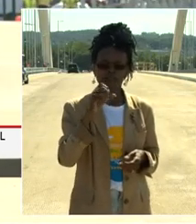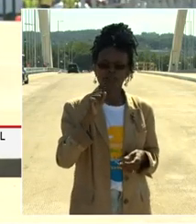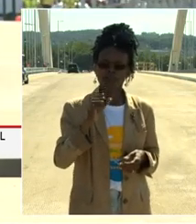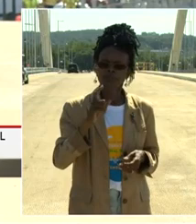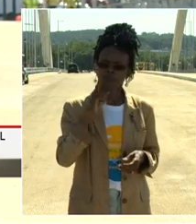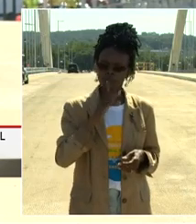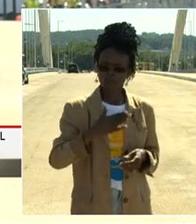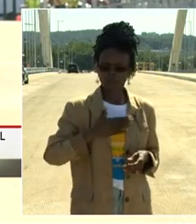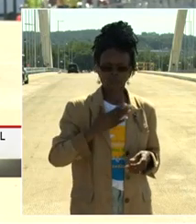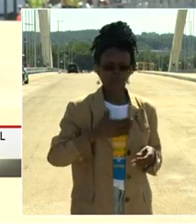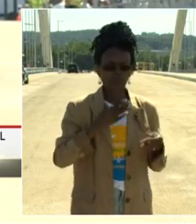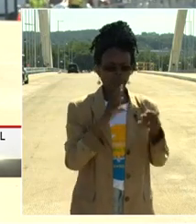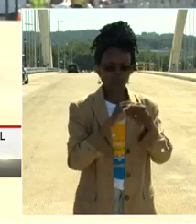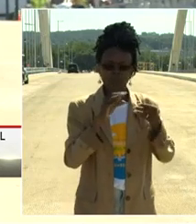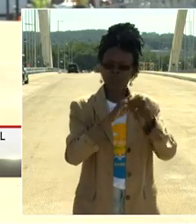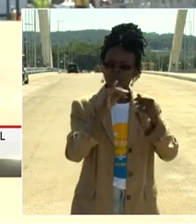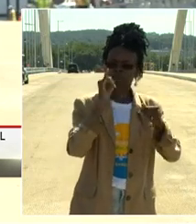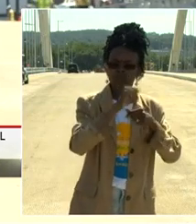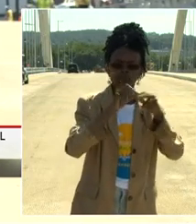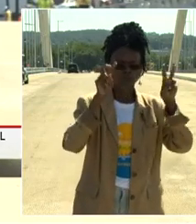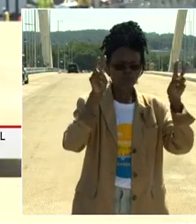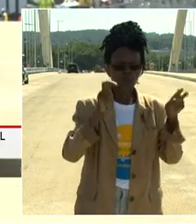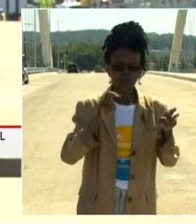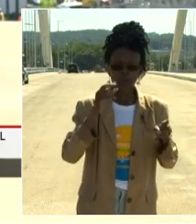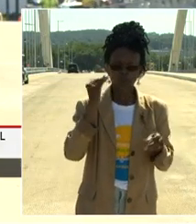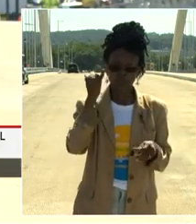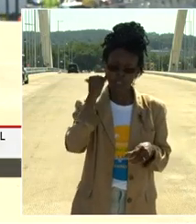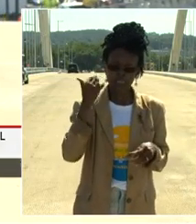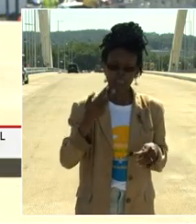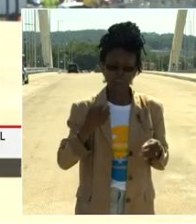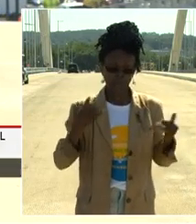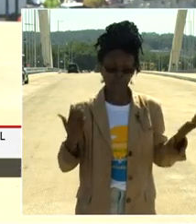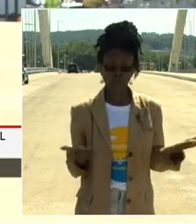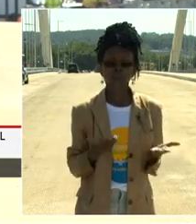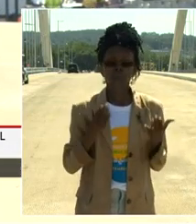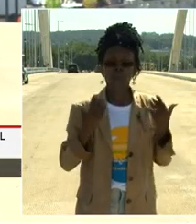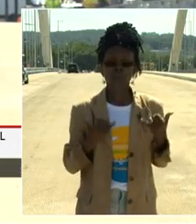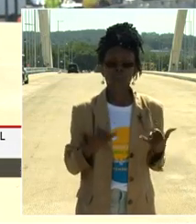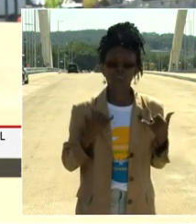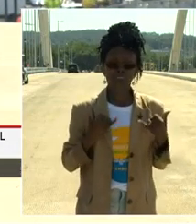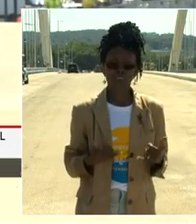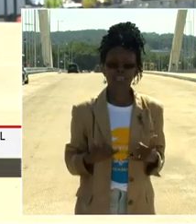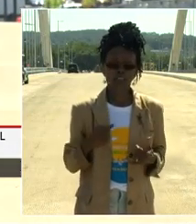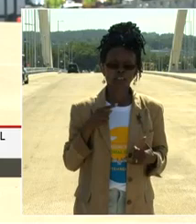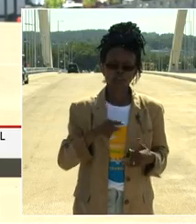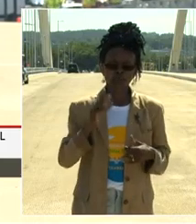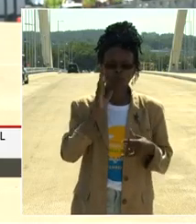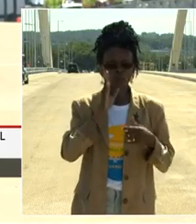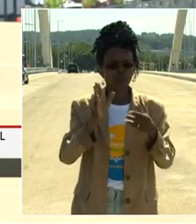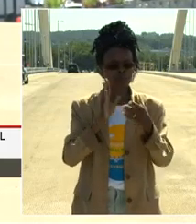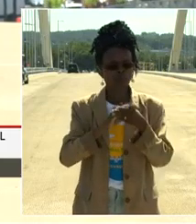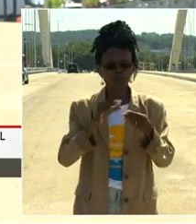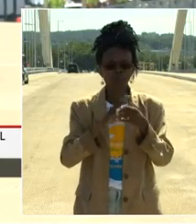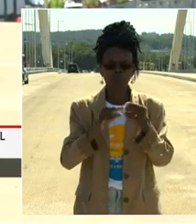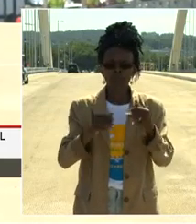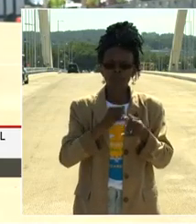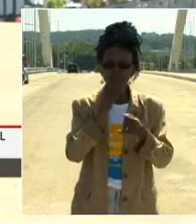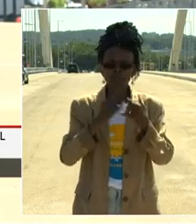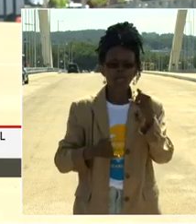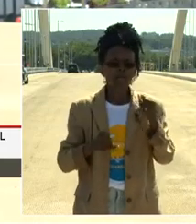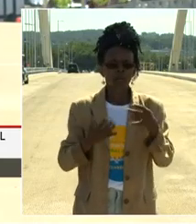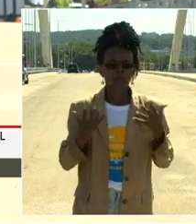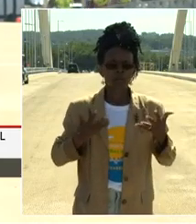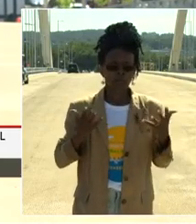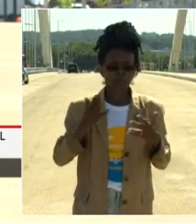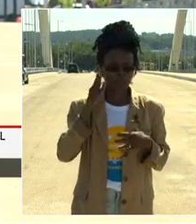were here today, he would close his speech with a forceful and urgent reminder that while this magnificent bridge that bears